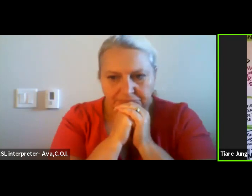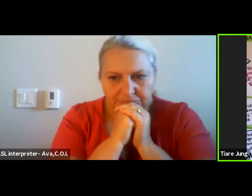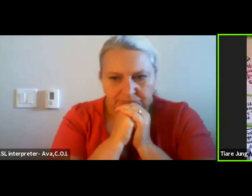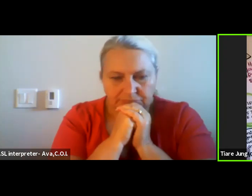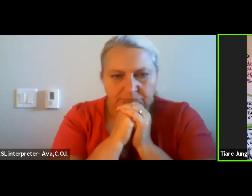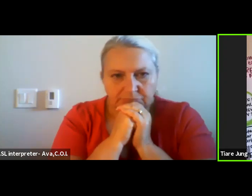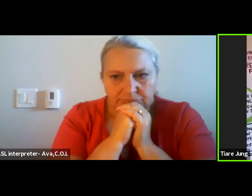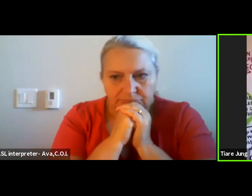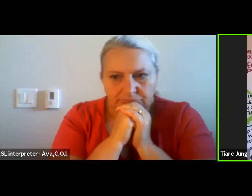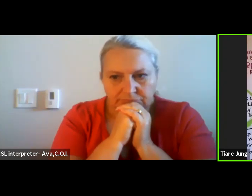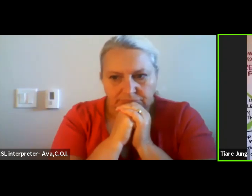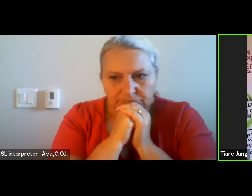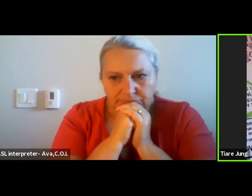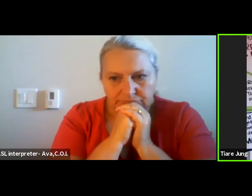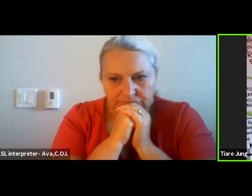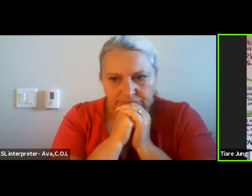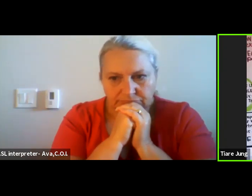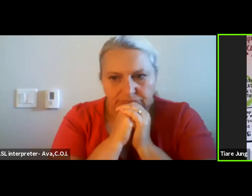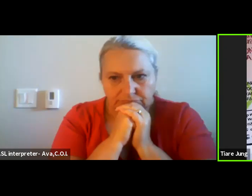Then over here,